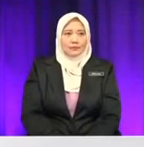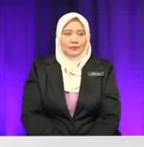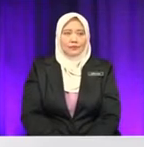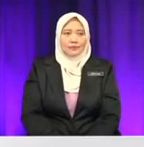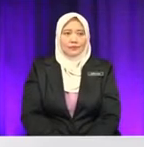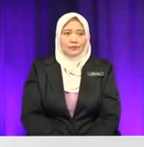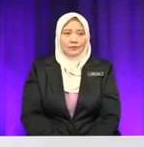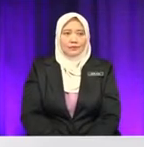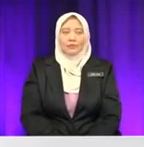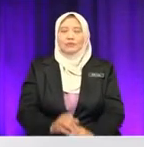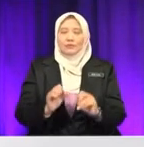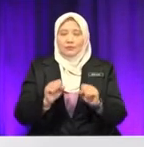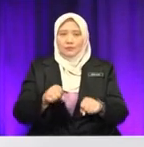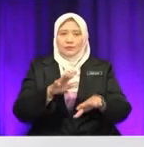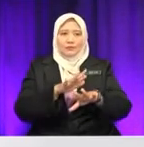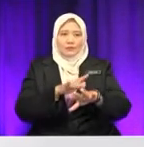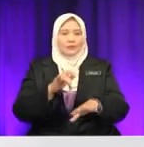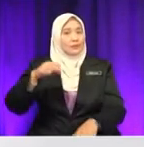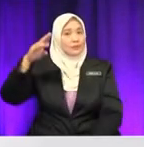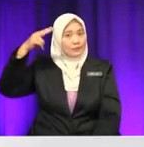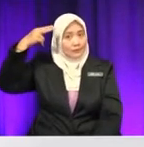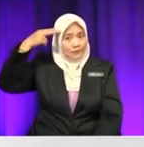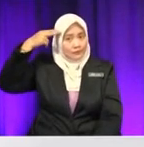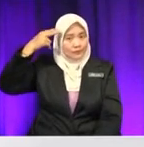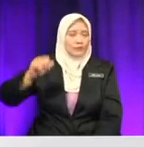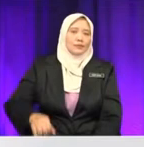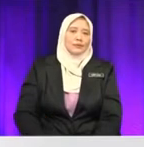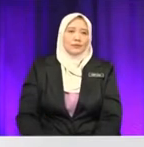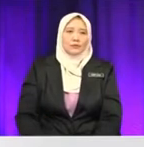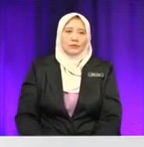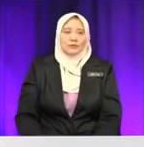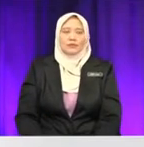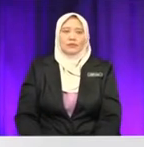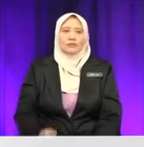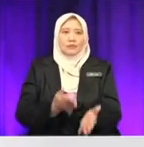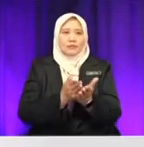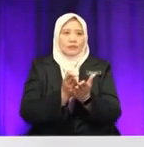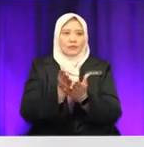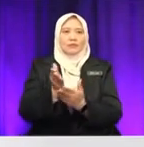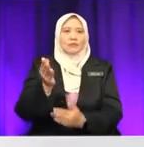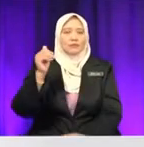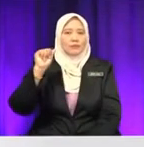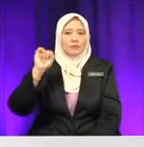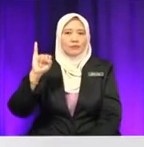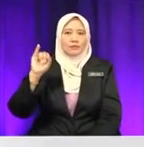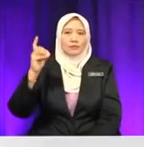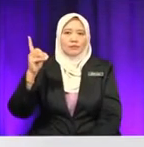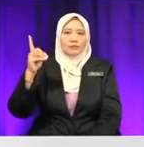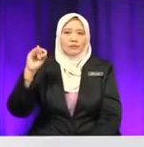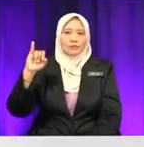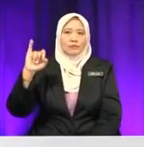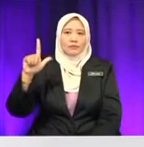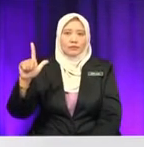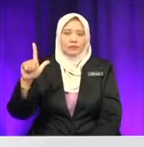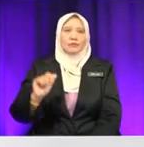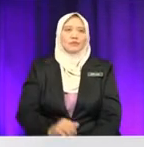You can call me. Okay. All right. The second one in the house, we have Aidil Ikram. Hi, Aidil Ikram. What do you want to, me to address you,